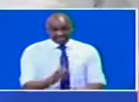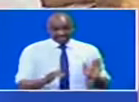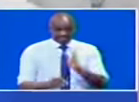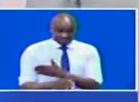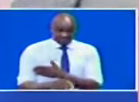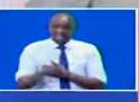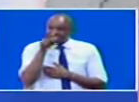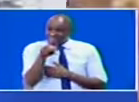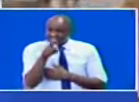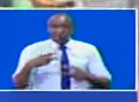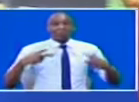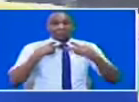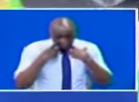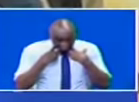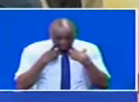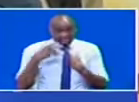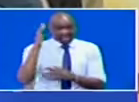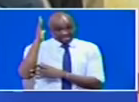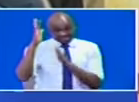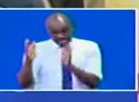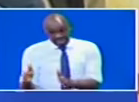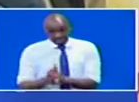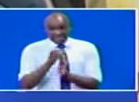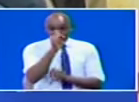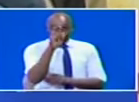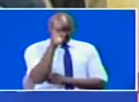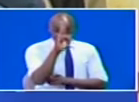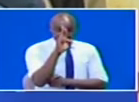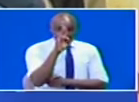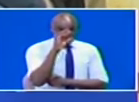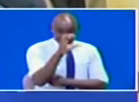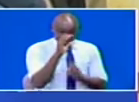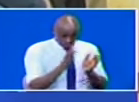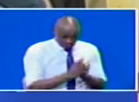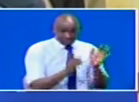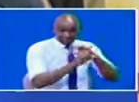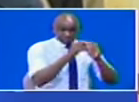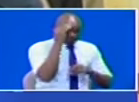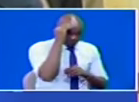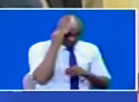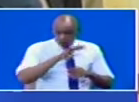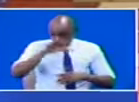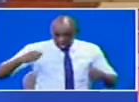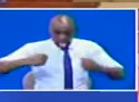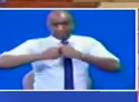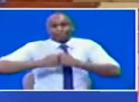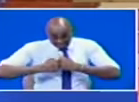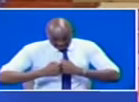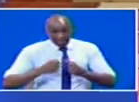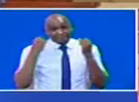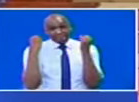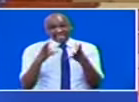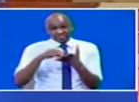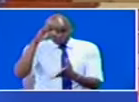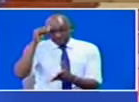The stalemate pitting lecturers, the Salaries and Remuneration Commission, and the Ministry of Education has forced many students